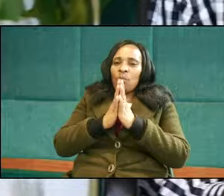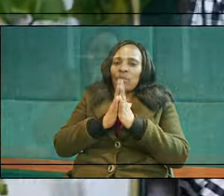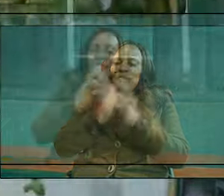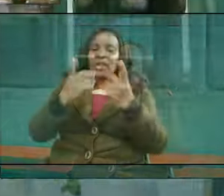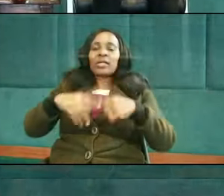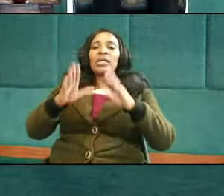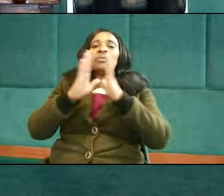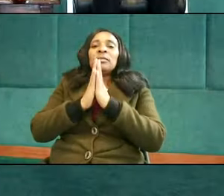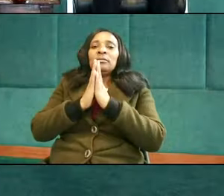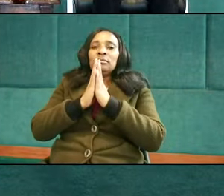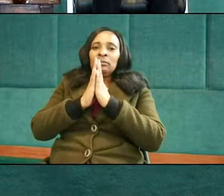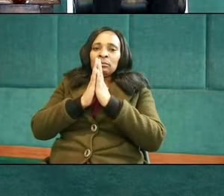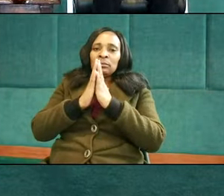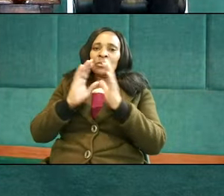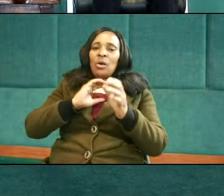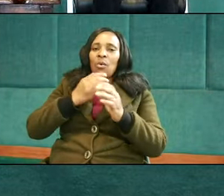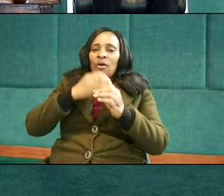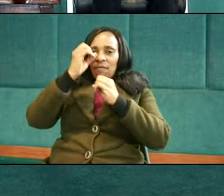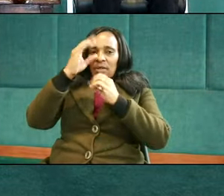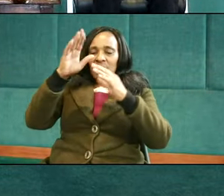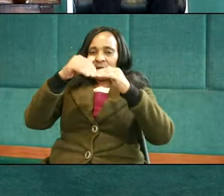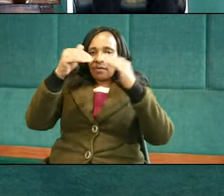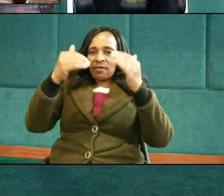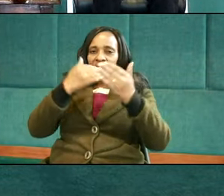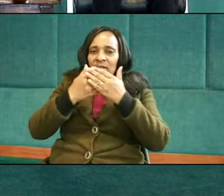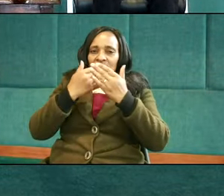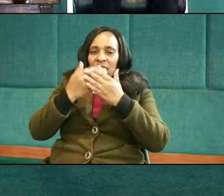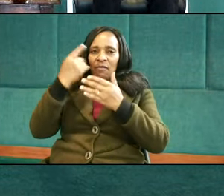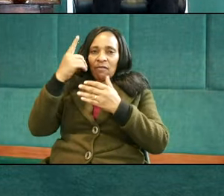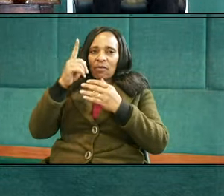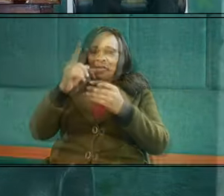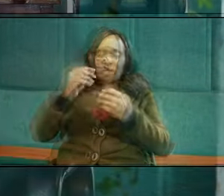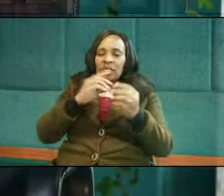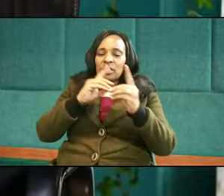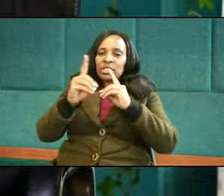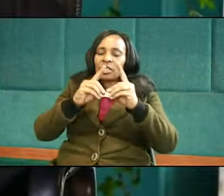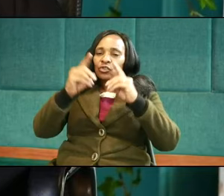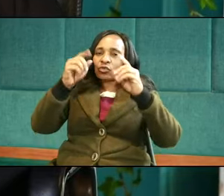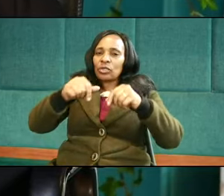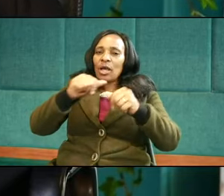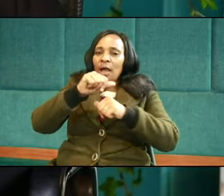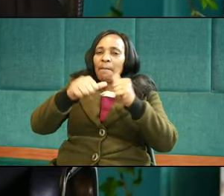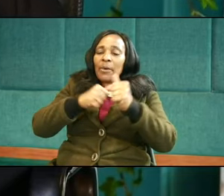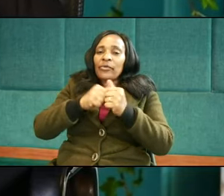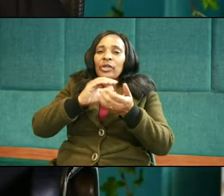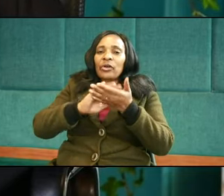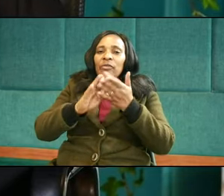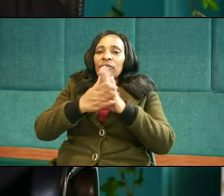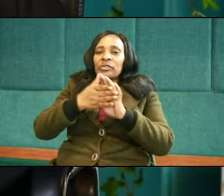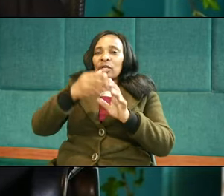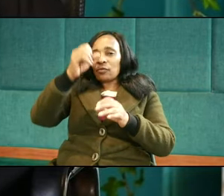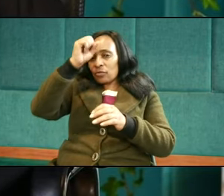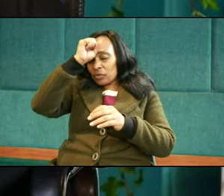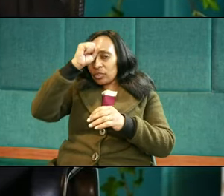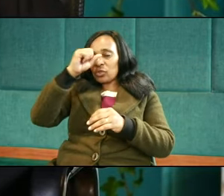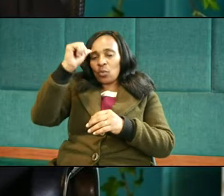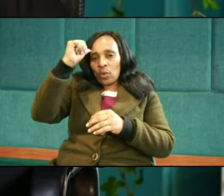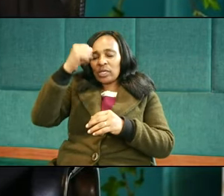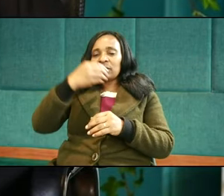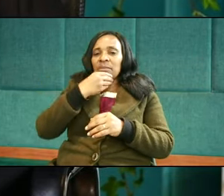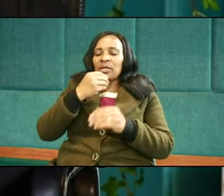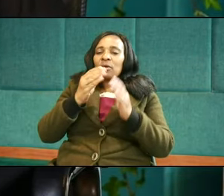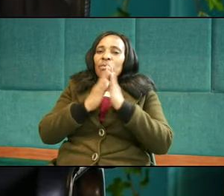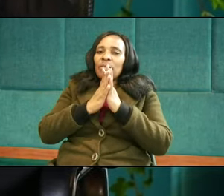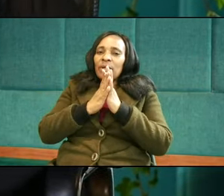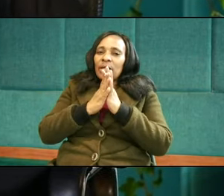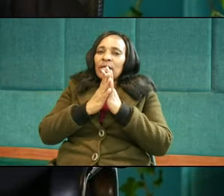Let us pray. Our Father, what in heaven, we thank you for our discussion today about the confessions of a foolish wise man. We pray that